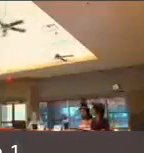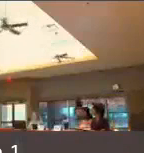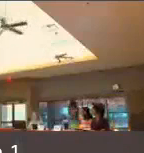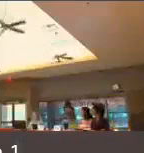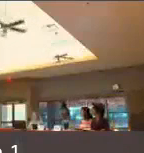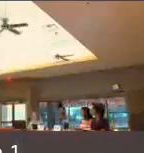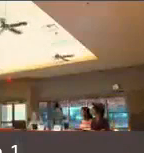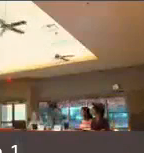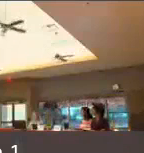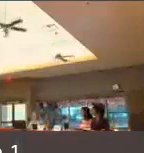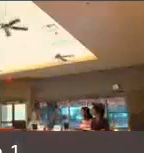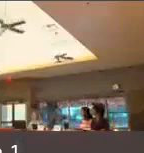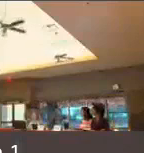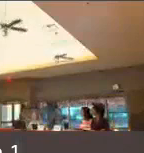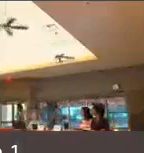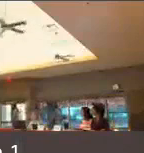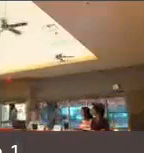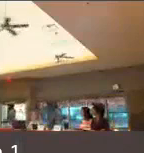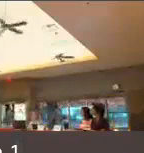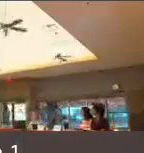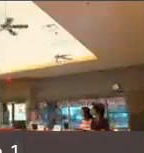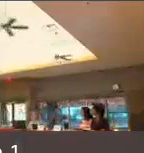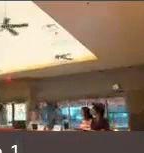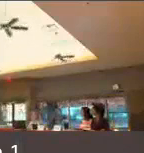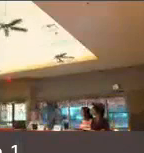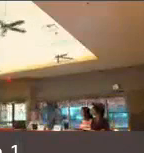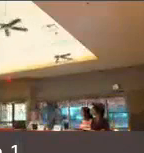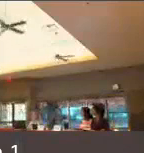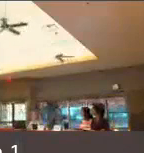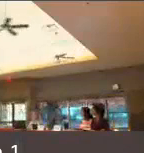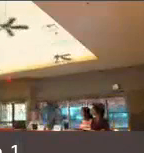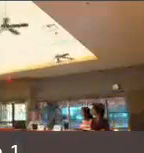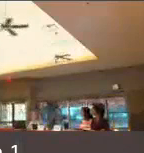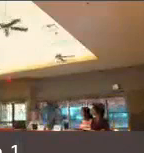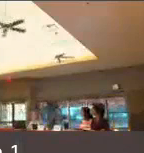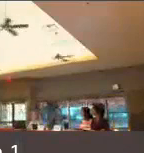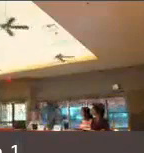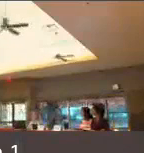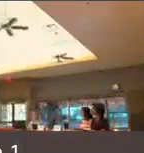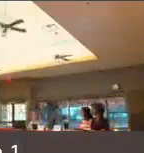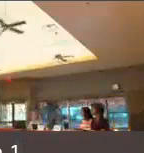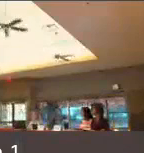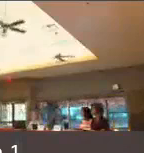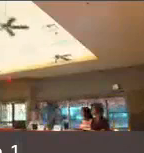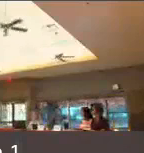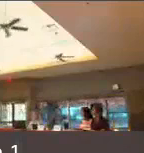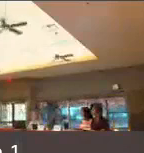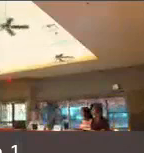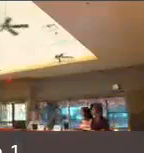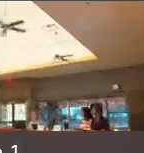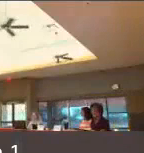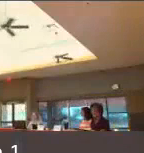criteria that's on the screen, there's a requirement for the commission to wipe clean the existing congressional and legislative district